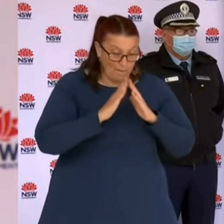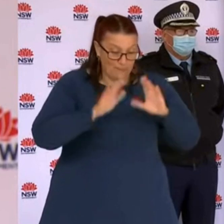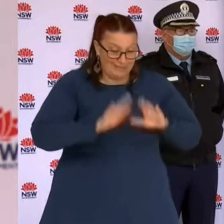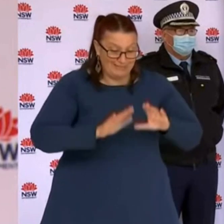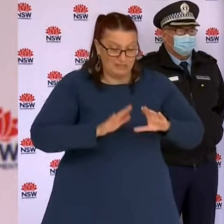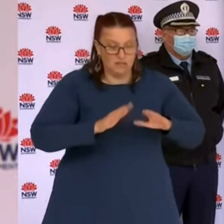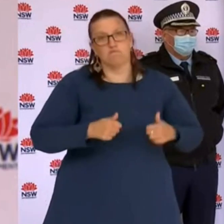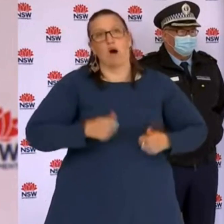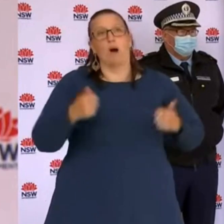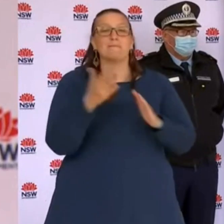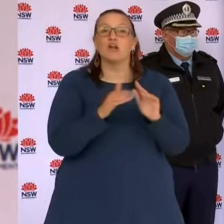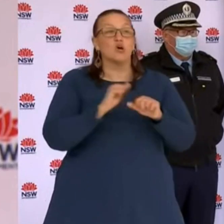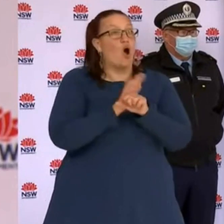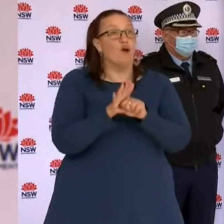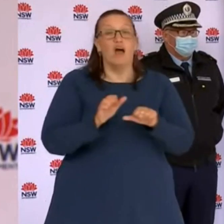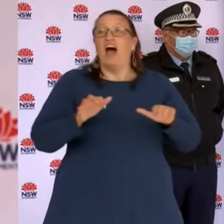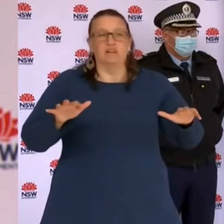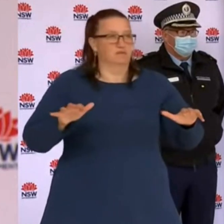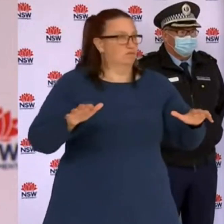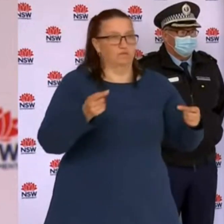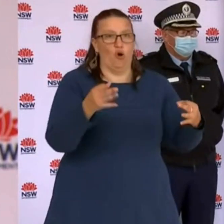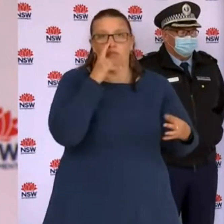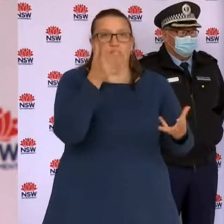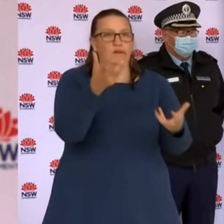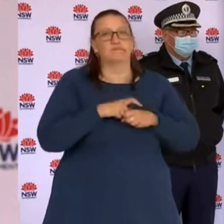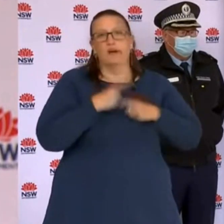more broad people that our contact tracing can't reach.